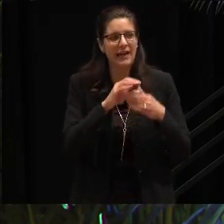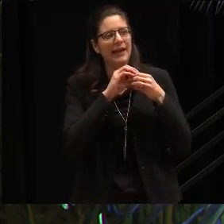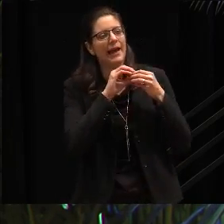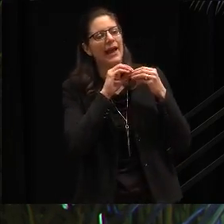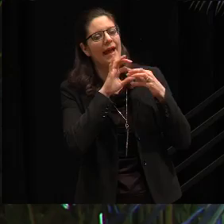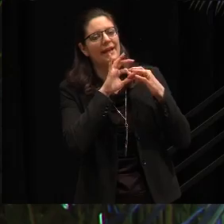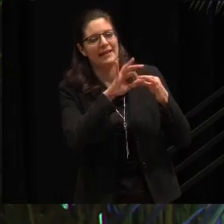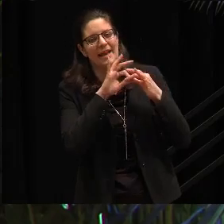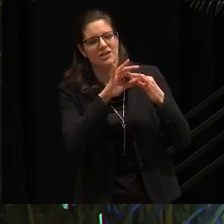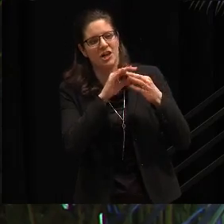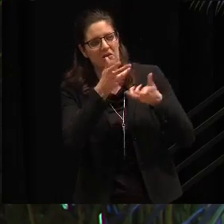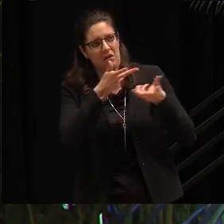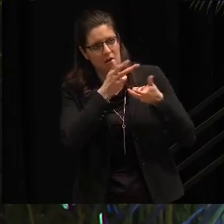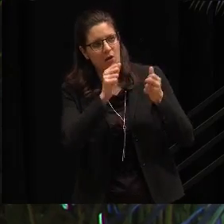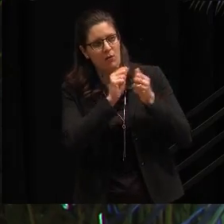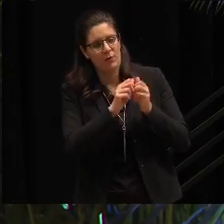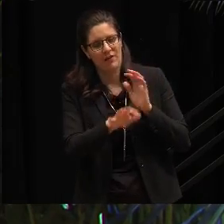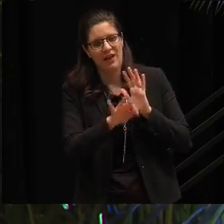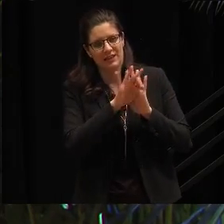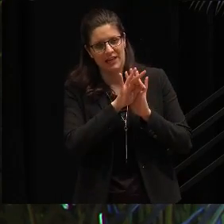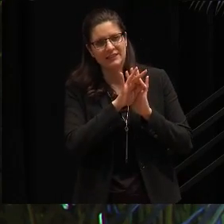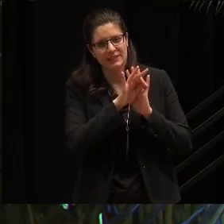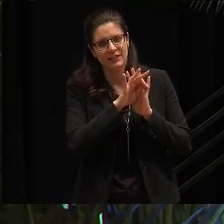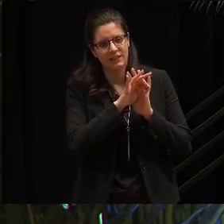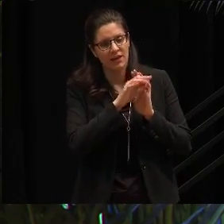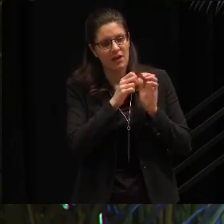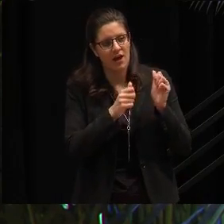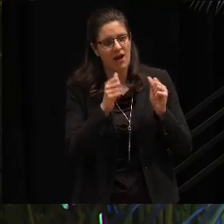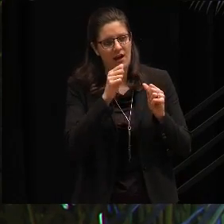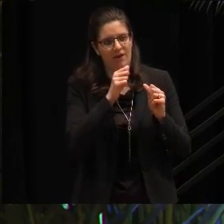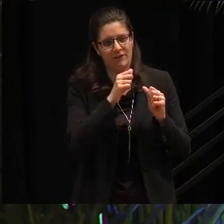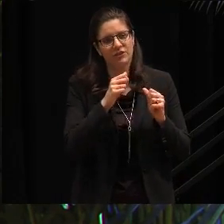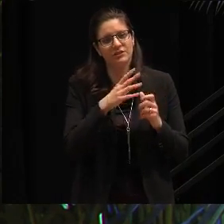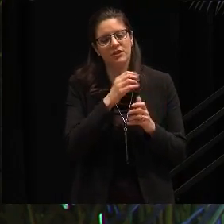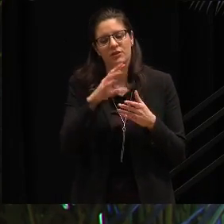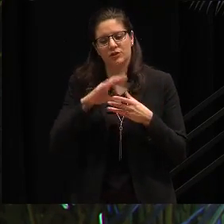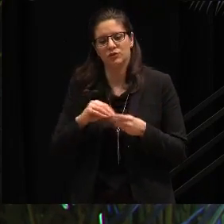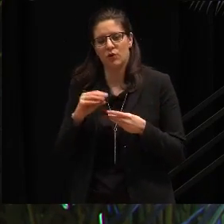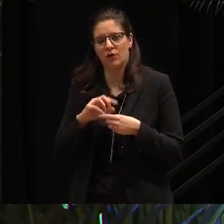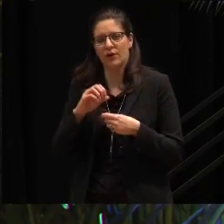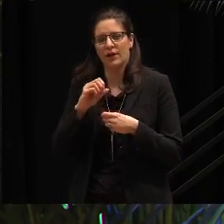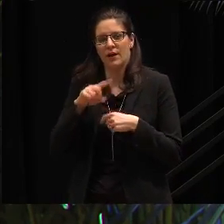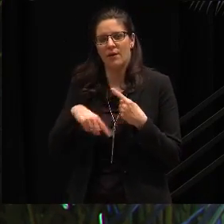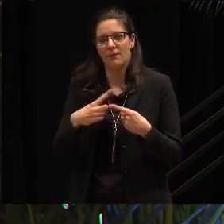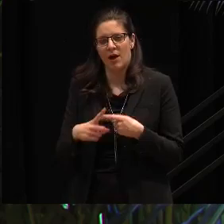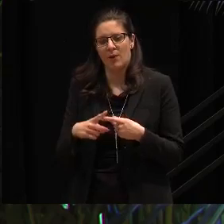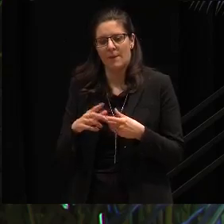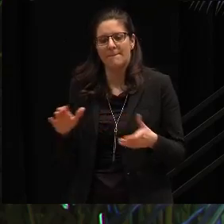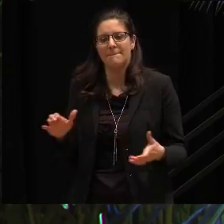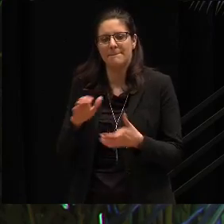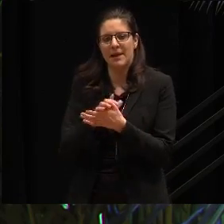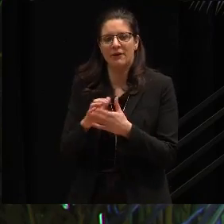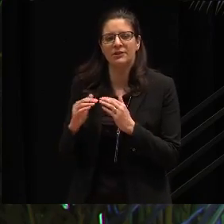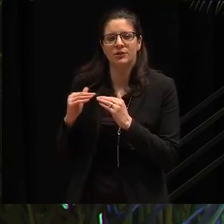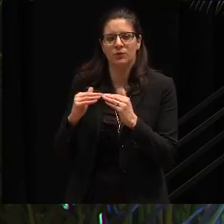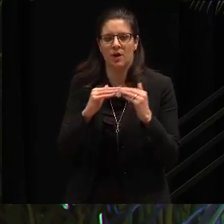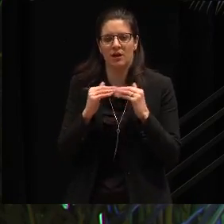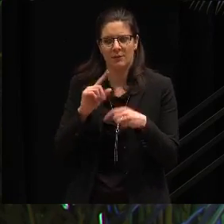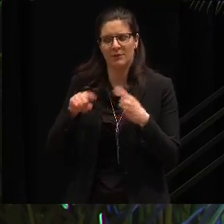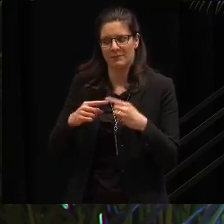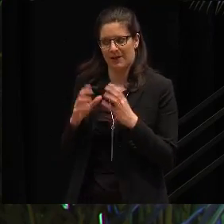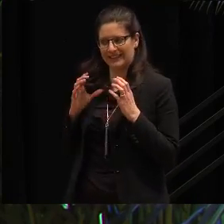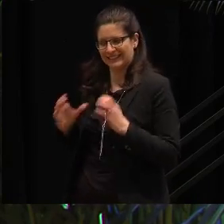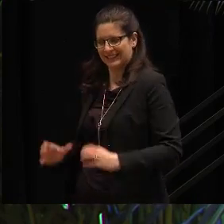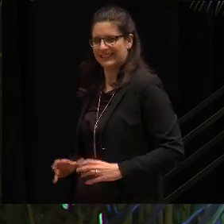mean, the story of marriage equality in the state of Rhode Island, which I was a part of right after I graduated, was about citizen engagement